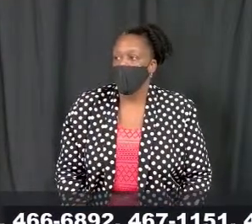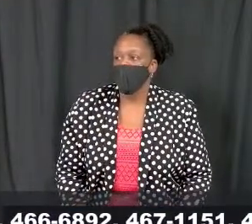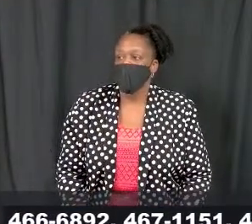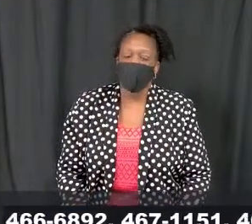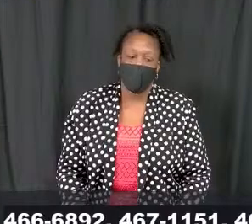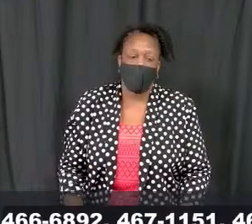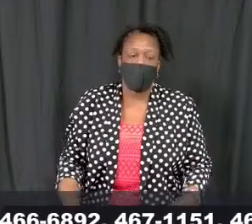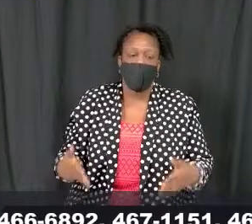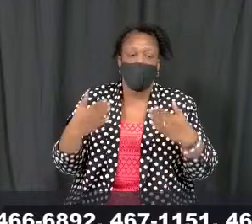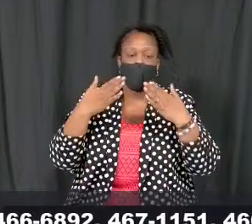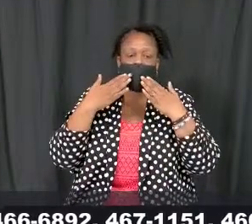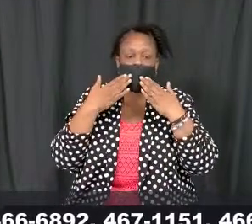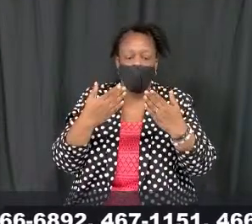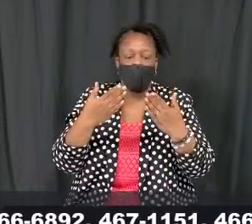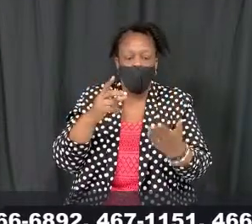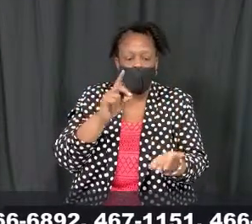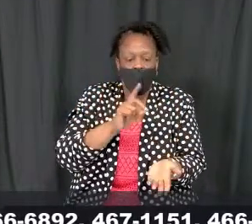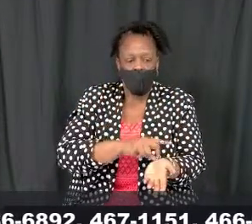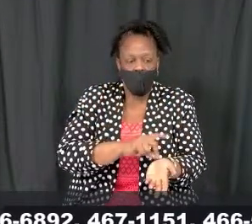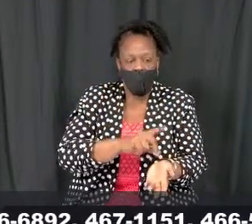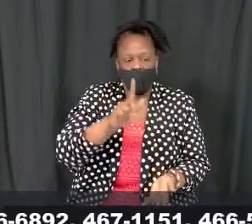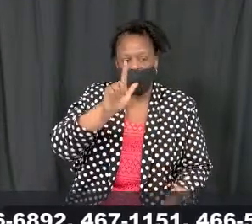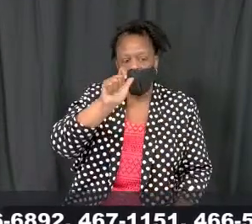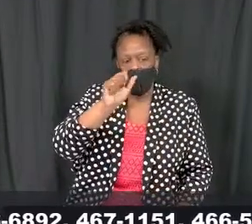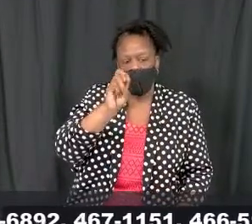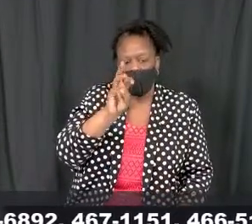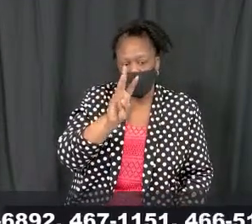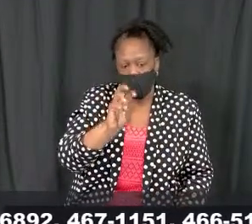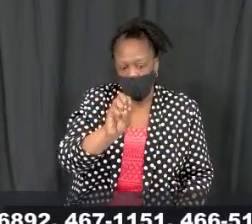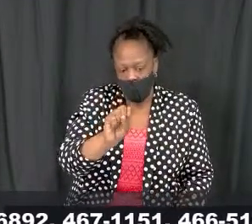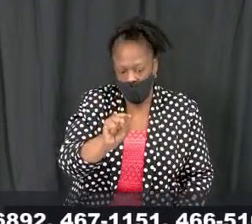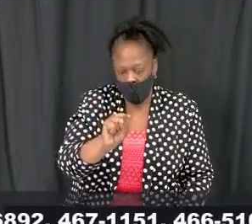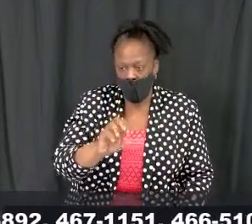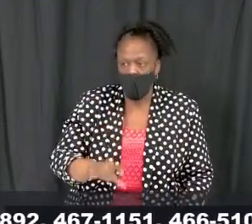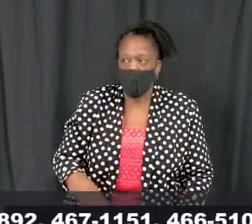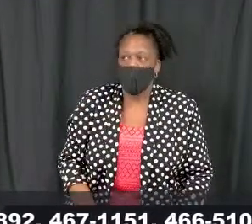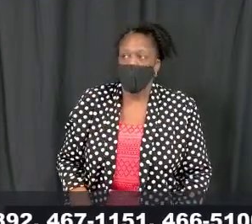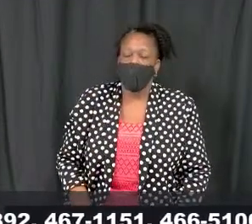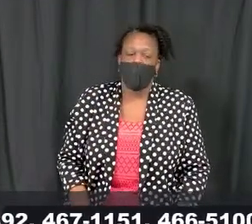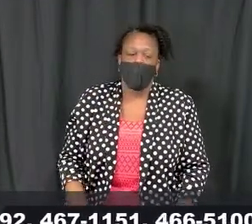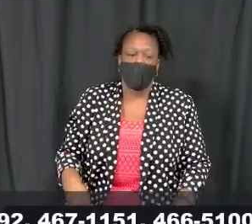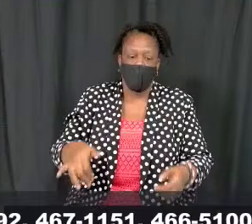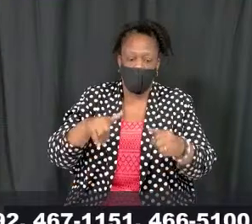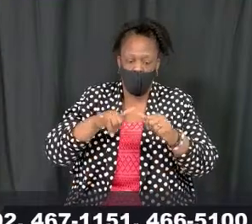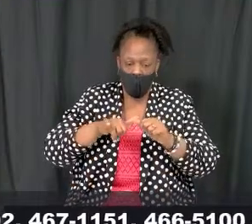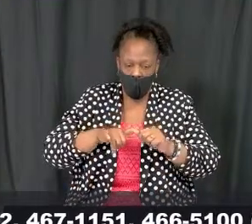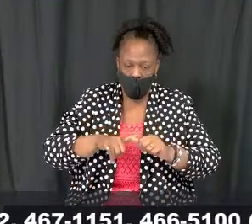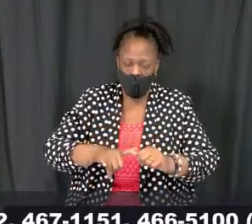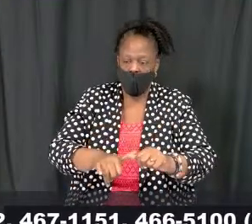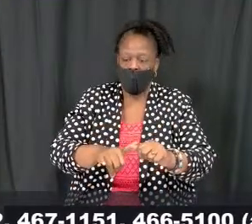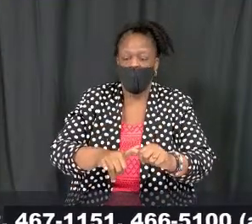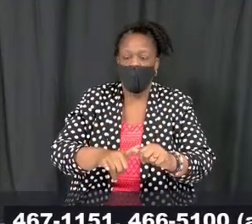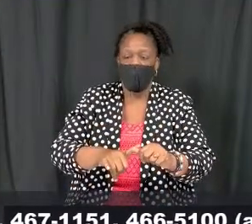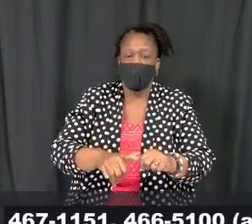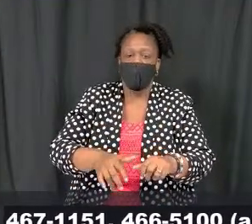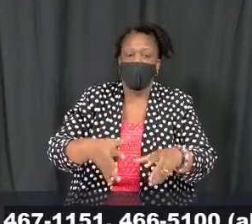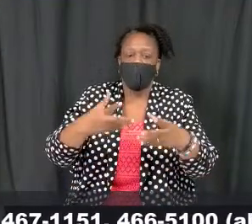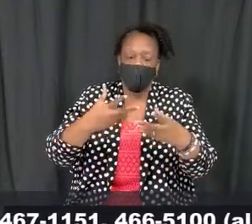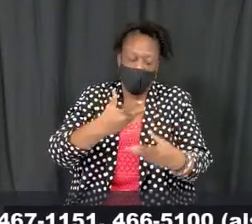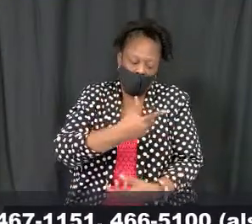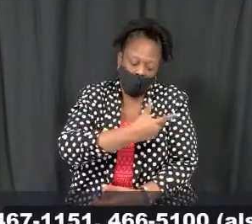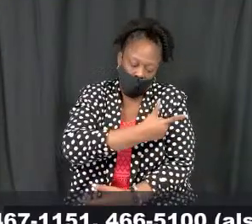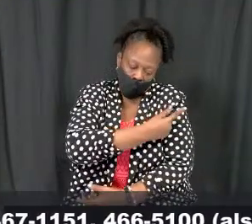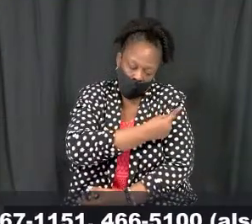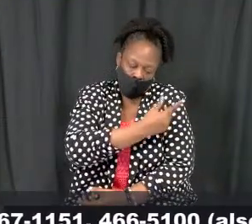Thank you very much, Dr. Laws. As we continue to roll out our